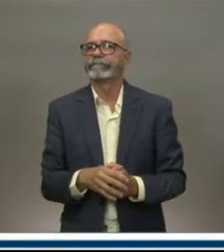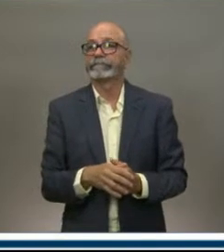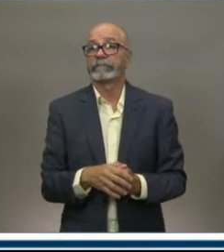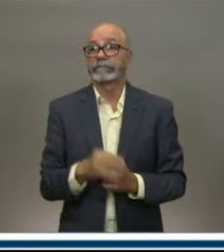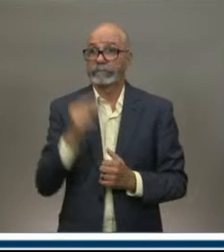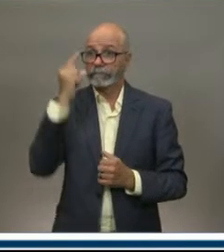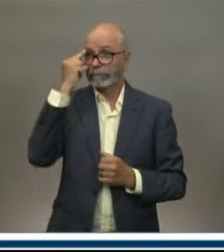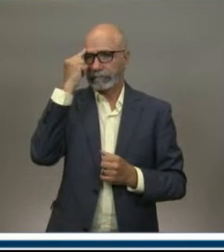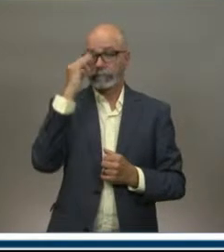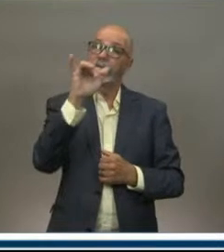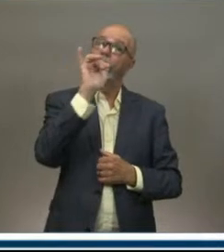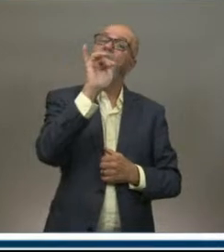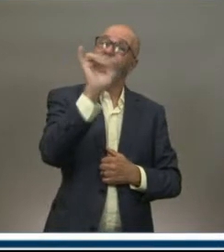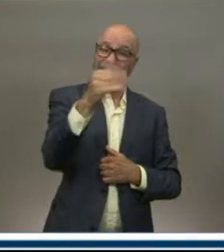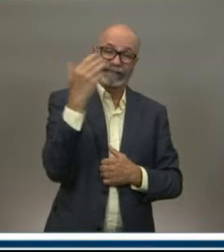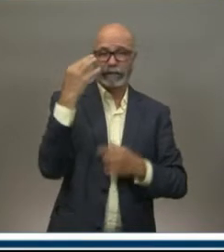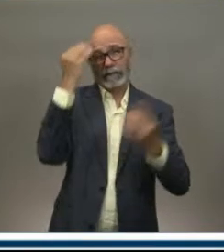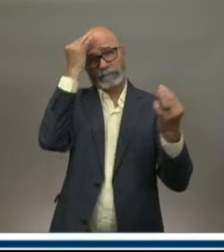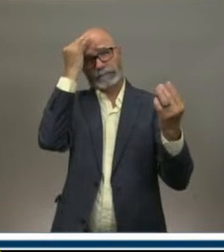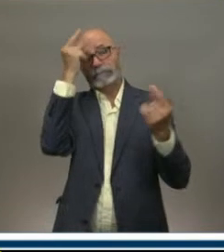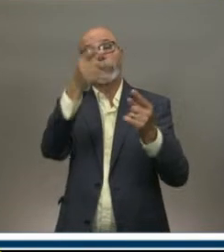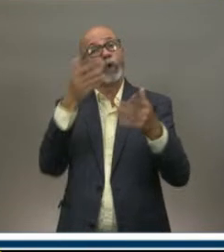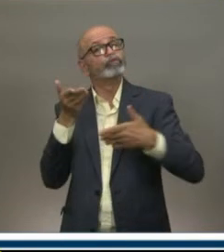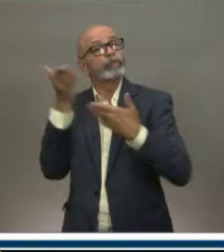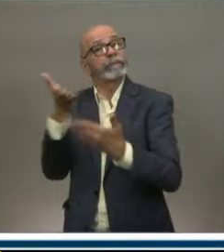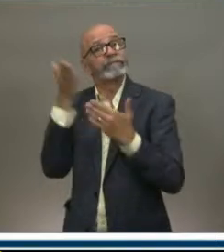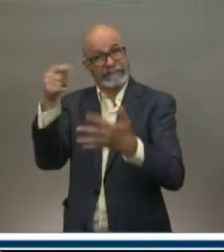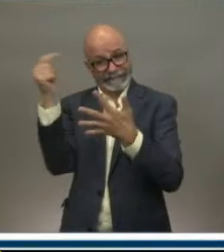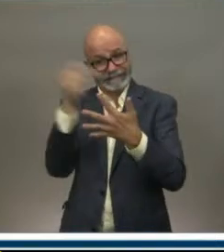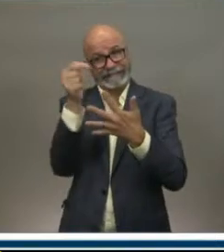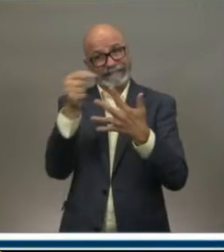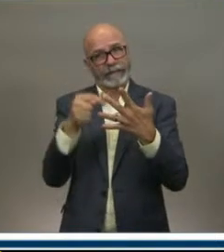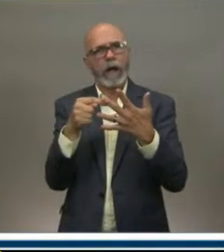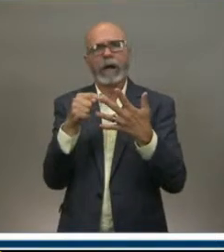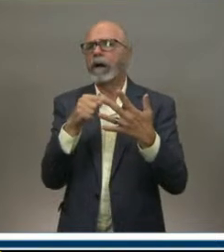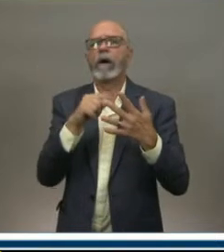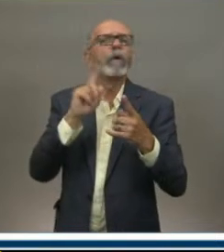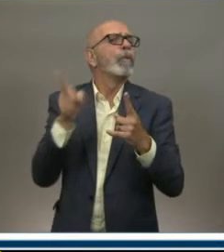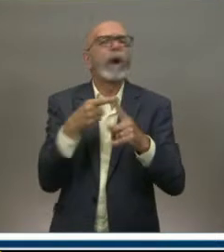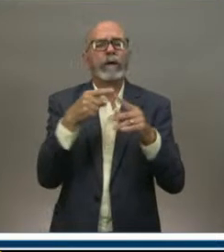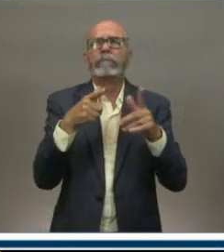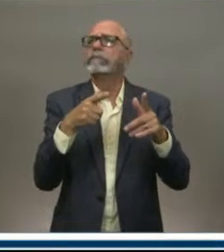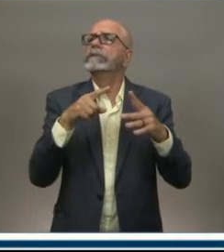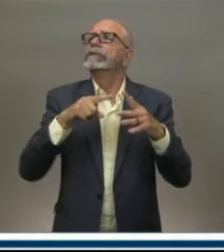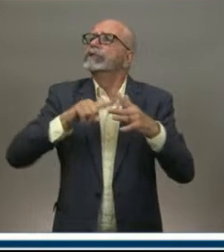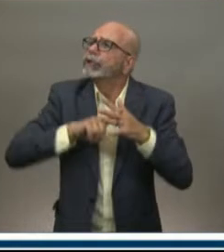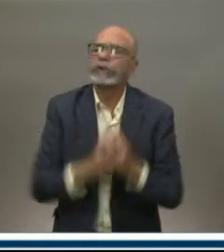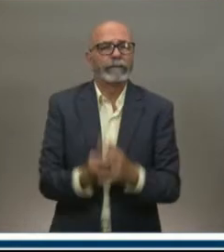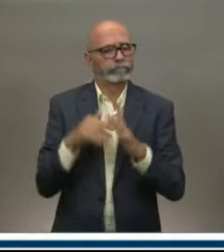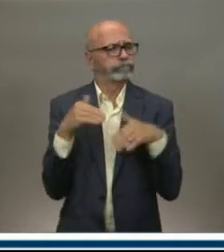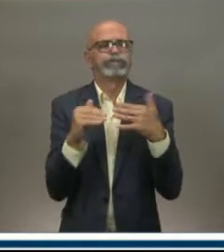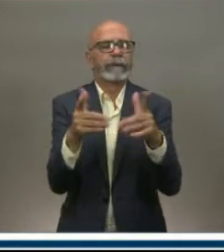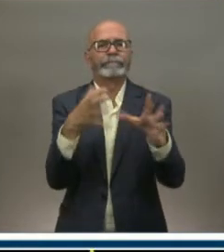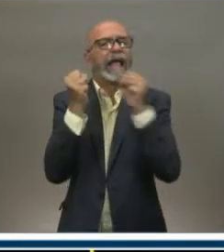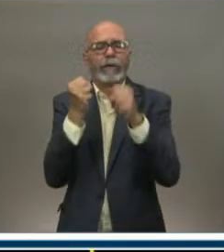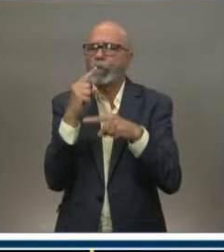these recommendations by the two doctors in place. What's the intention of the department? So the intention is